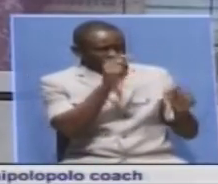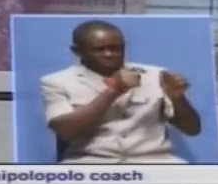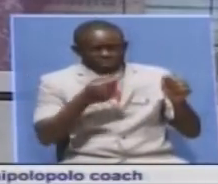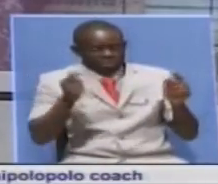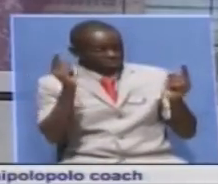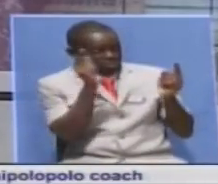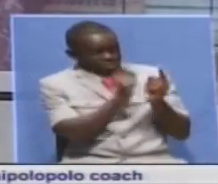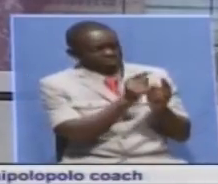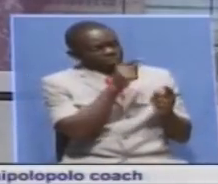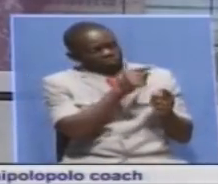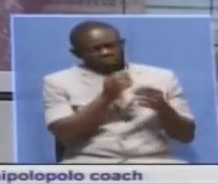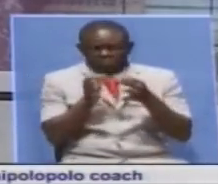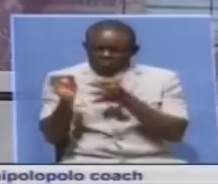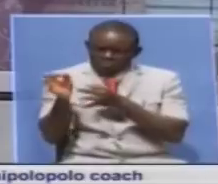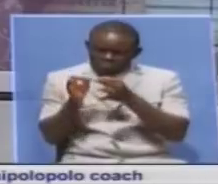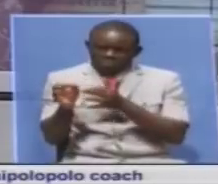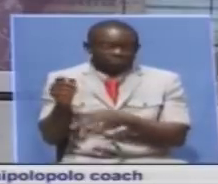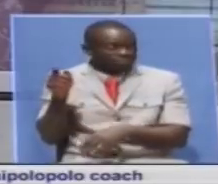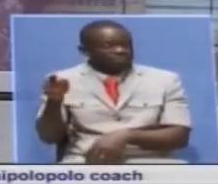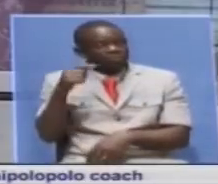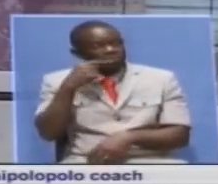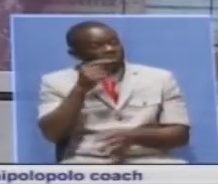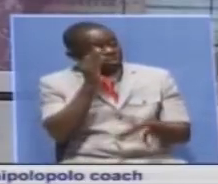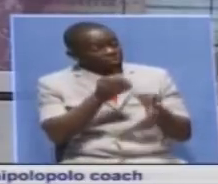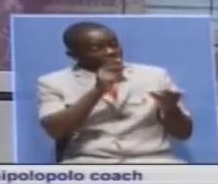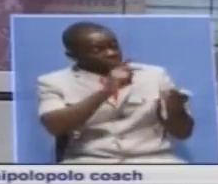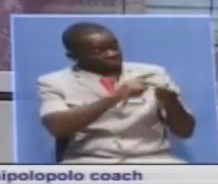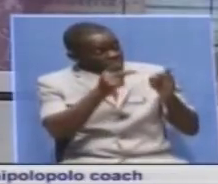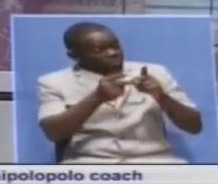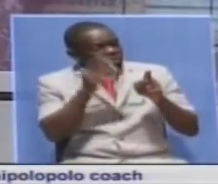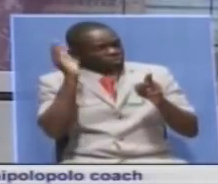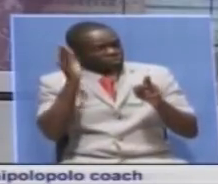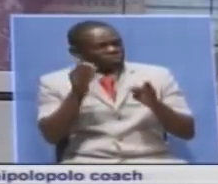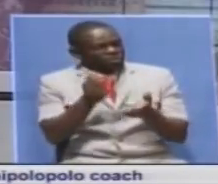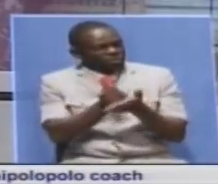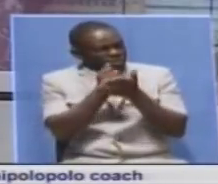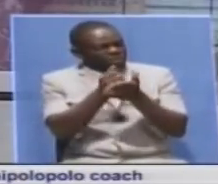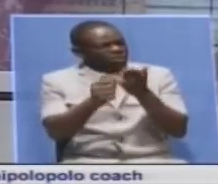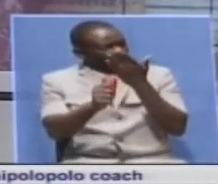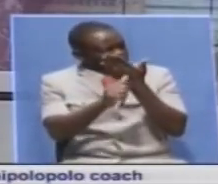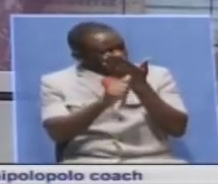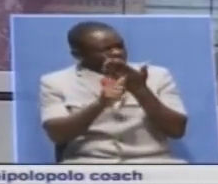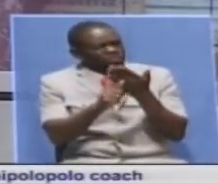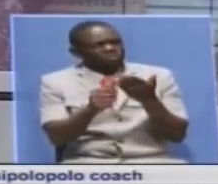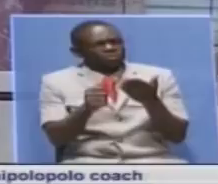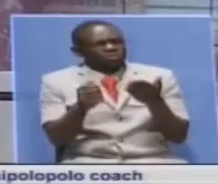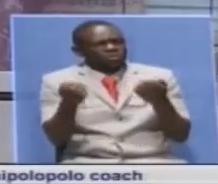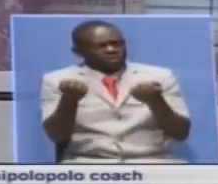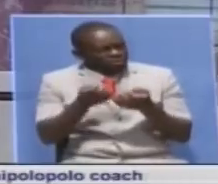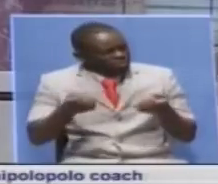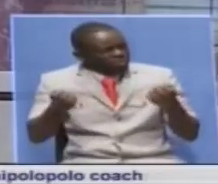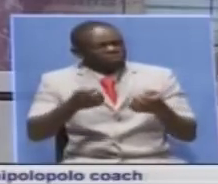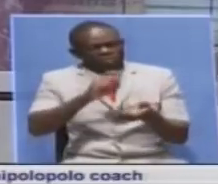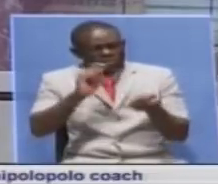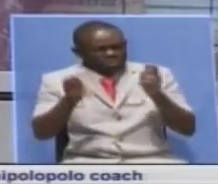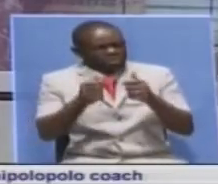to the entire Kafue ecosystem. And former Secretary to the Cabinet, Mr. Evans Chibiliti, who is partner in the initiative, said